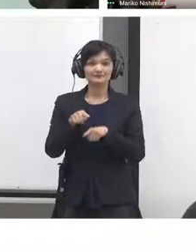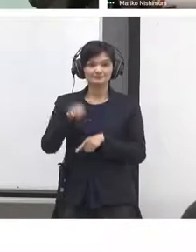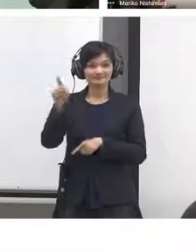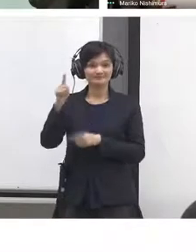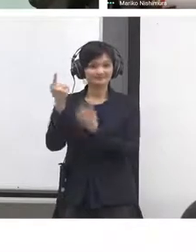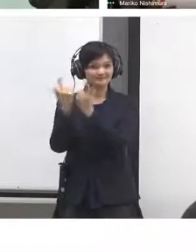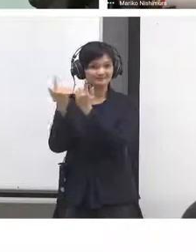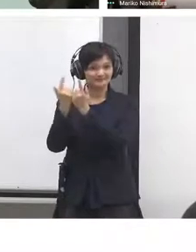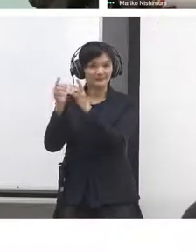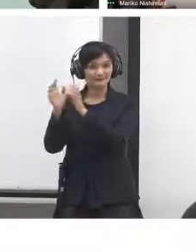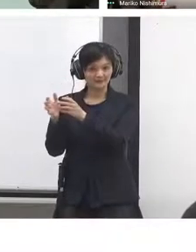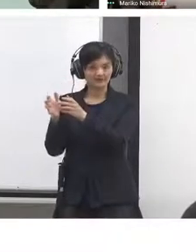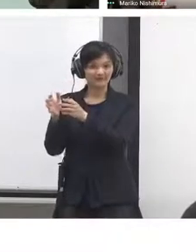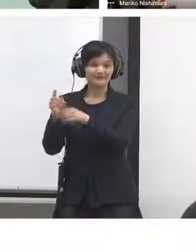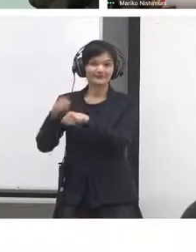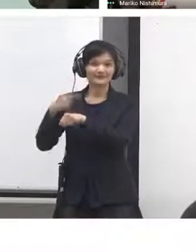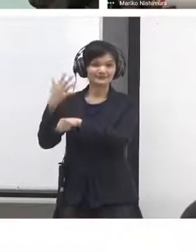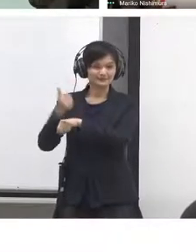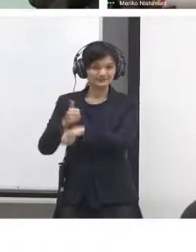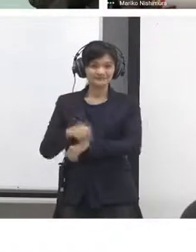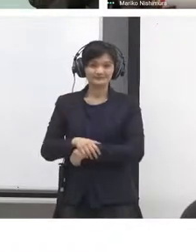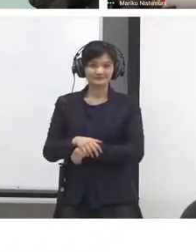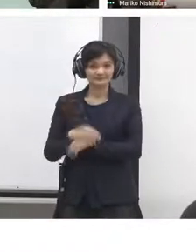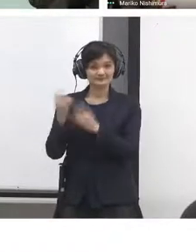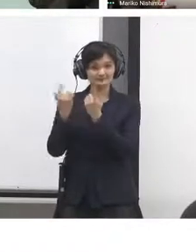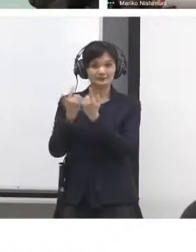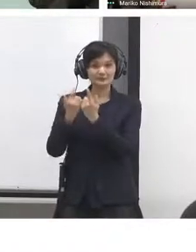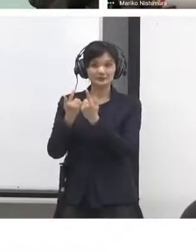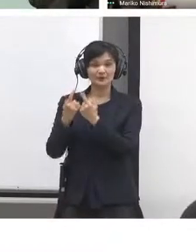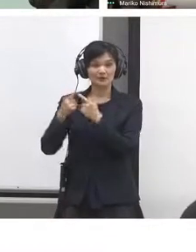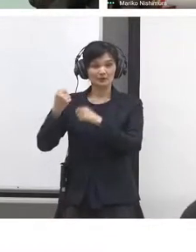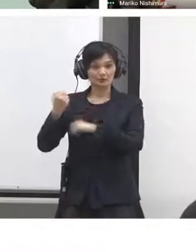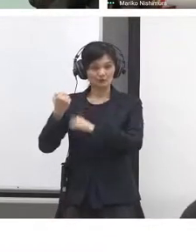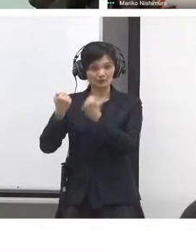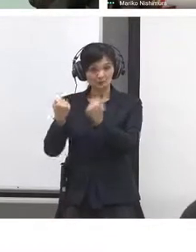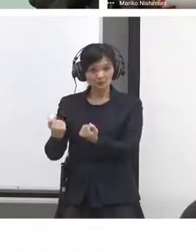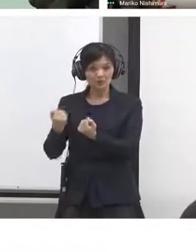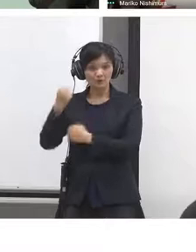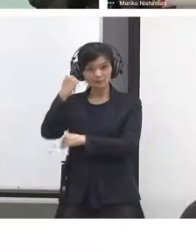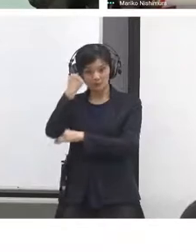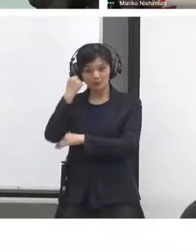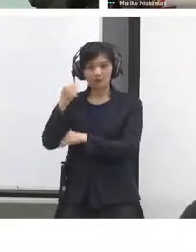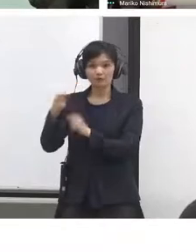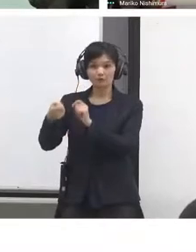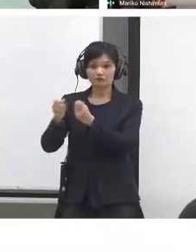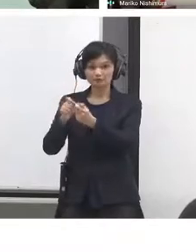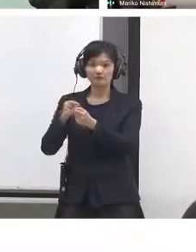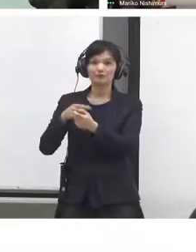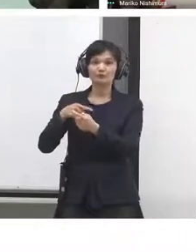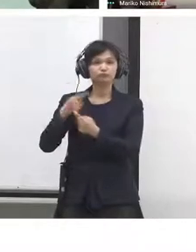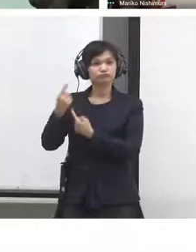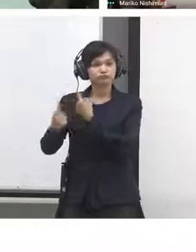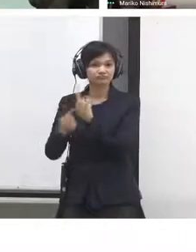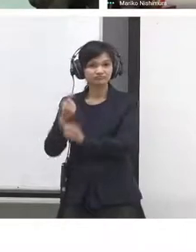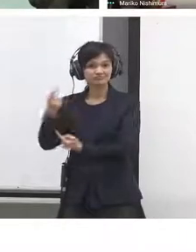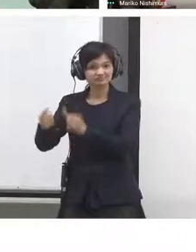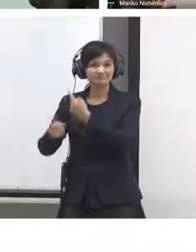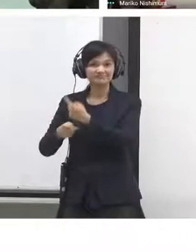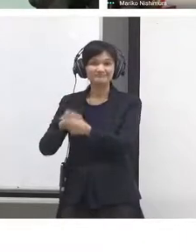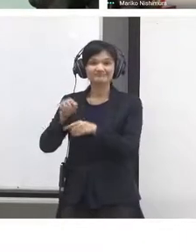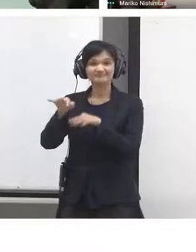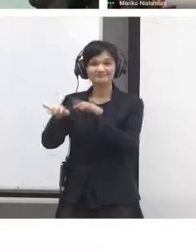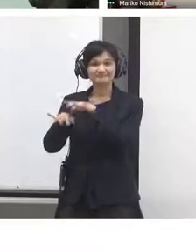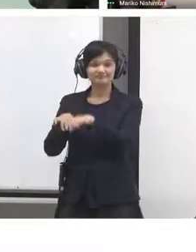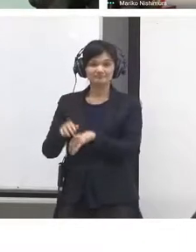and just like usual, and we more focus on national issues but not local issue. But in